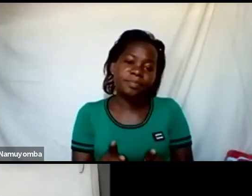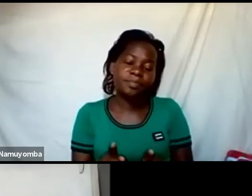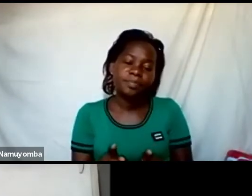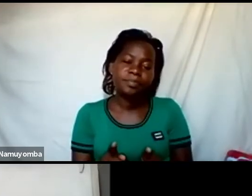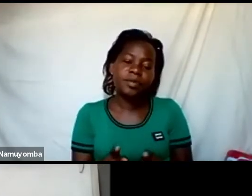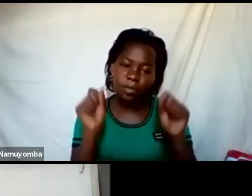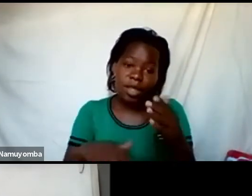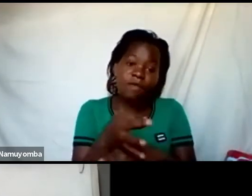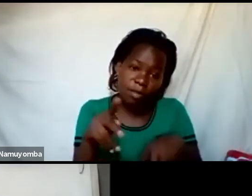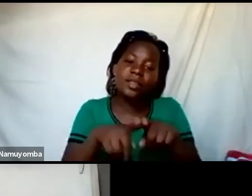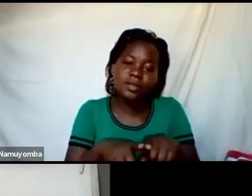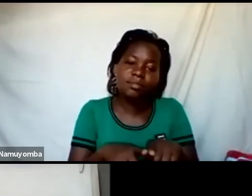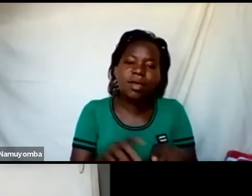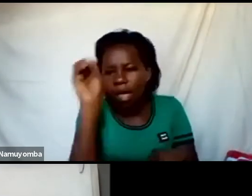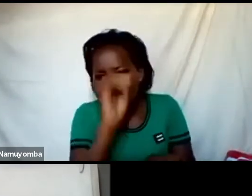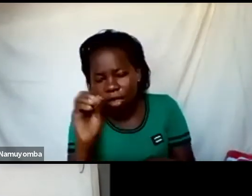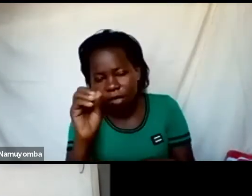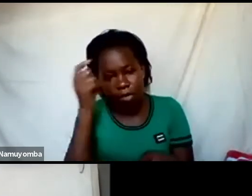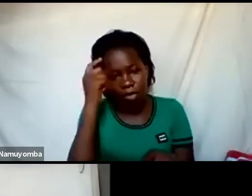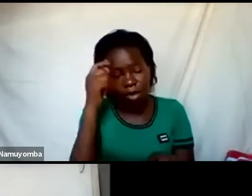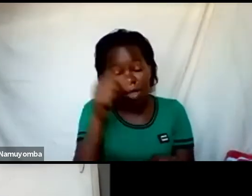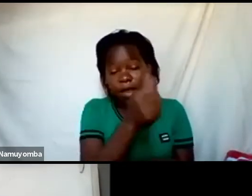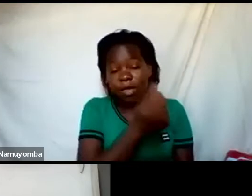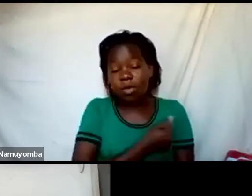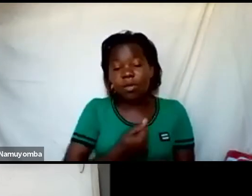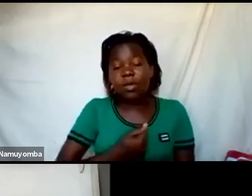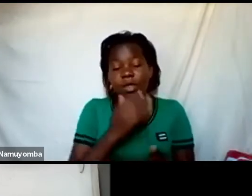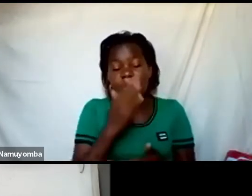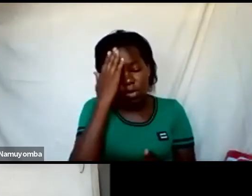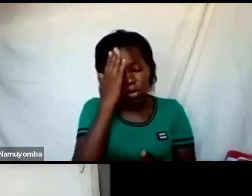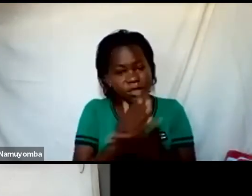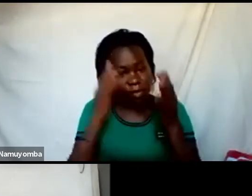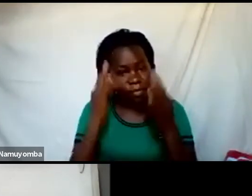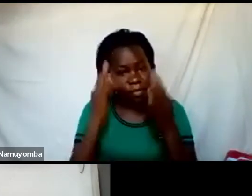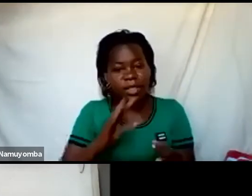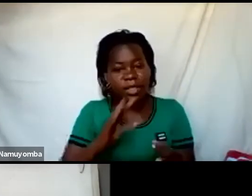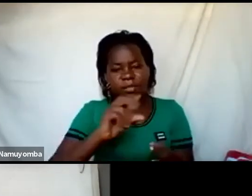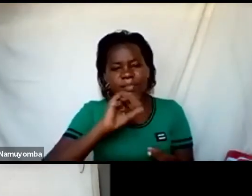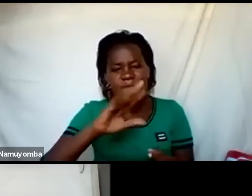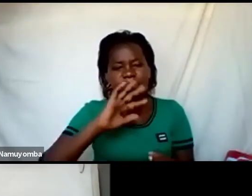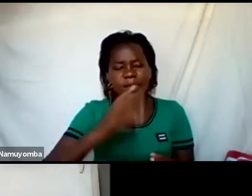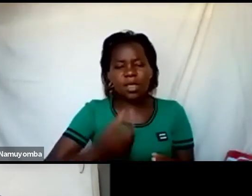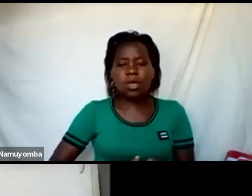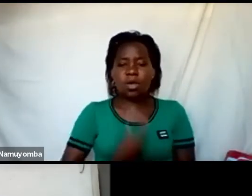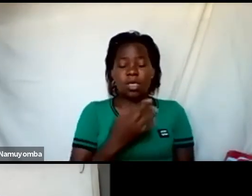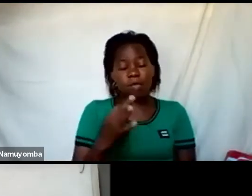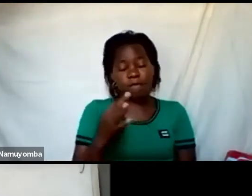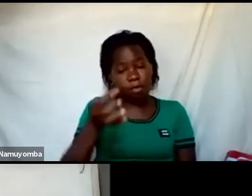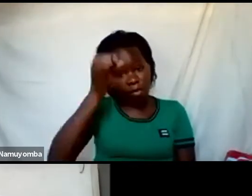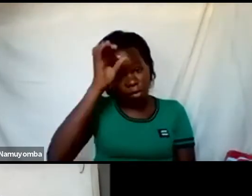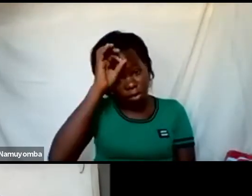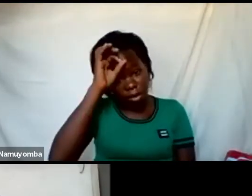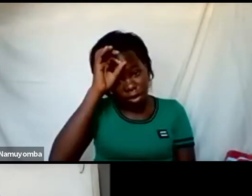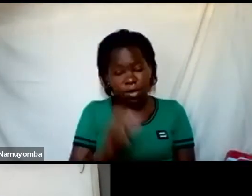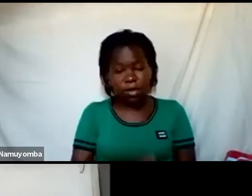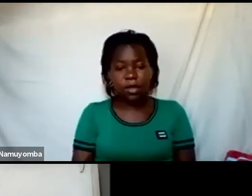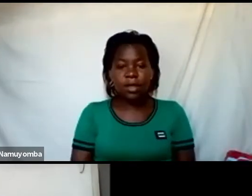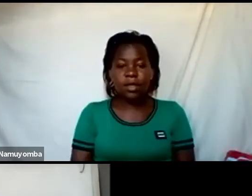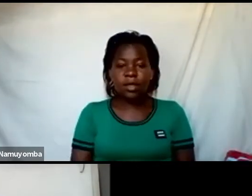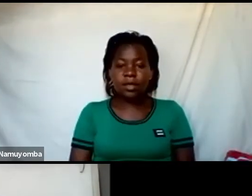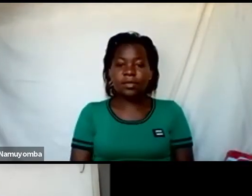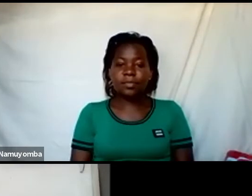a subject will speak up. She'll be confident. But if you don't know, you sit quietly in the corner and nobody will notice that you're there. So